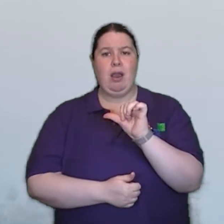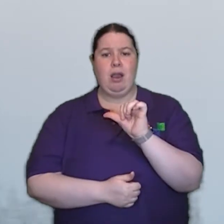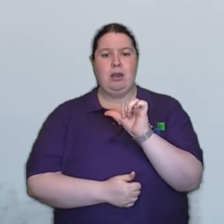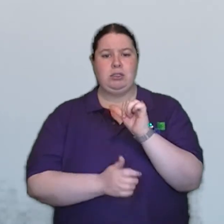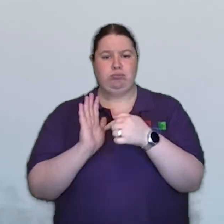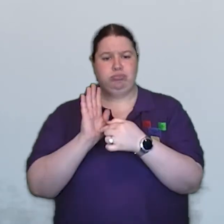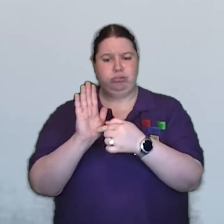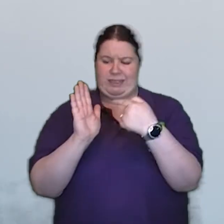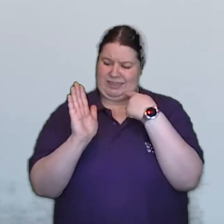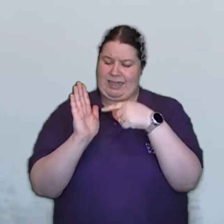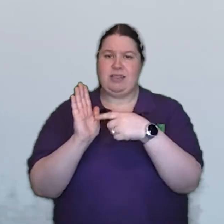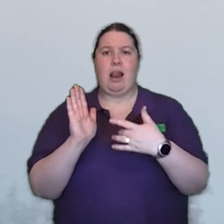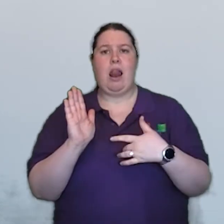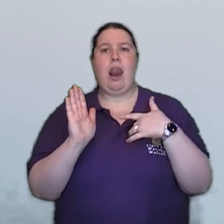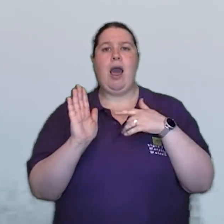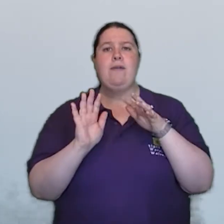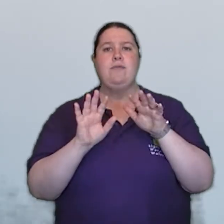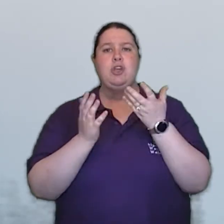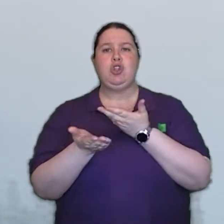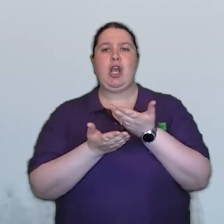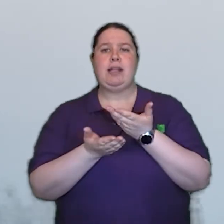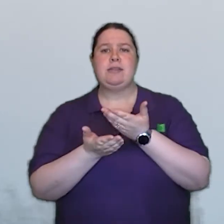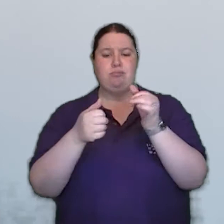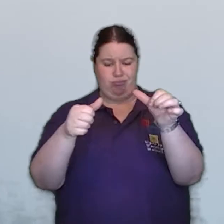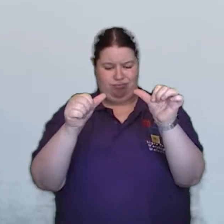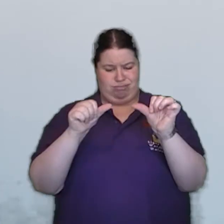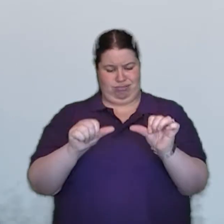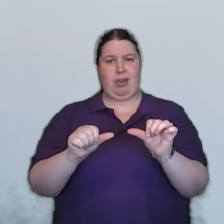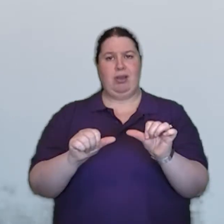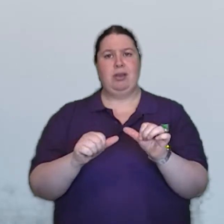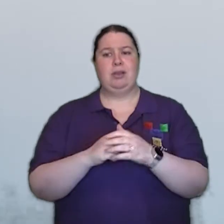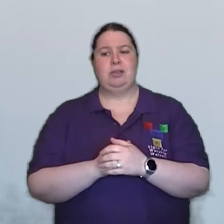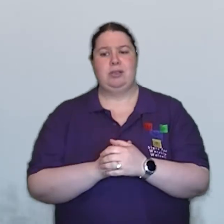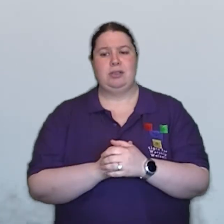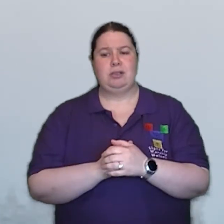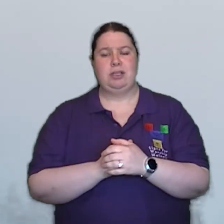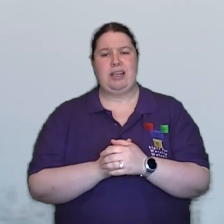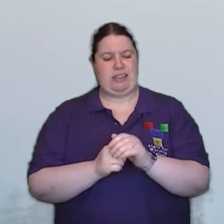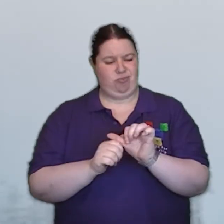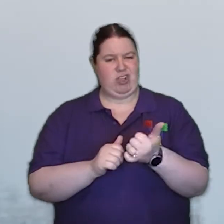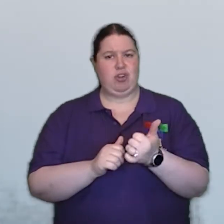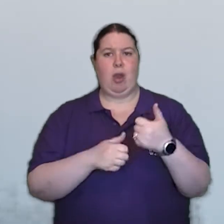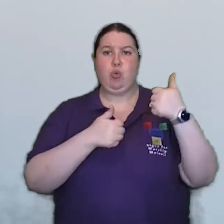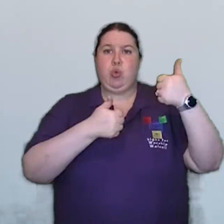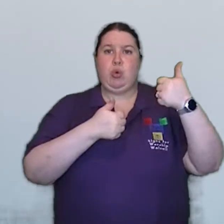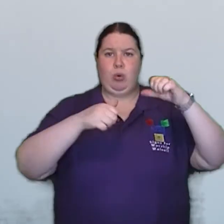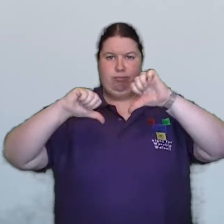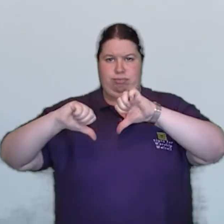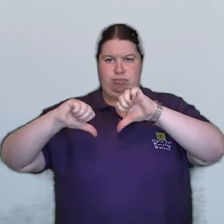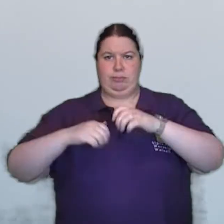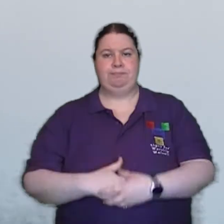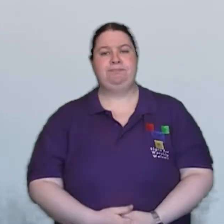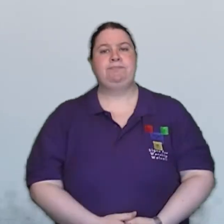small icon labelled live chat underneath the video on your device. It's next door to the like and dislike